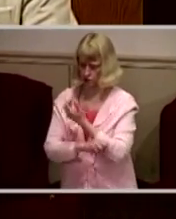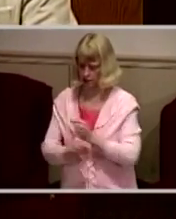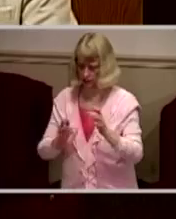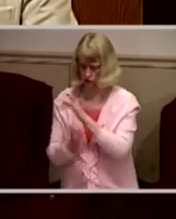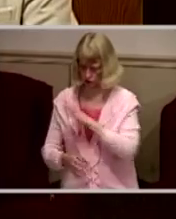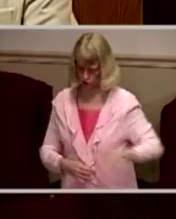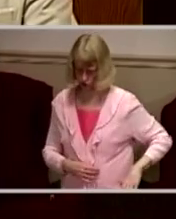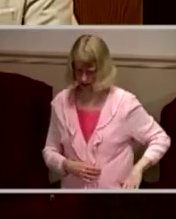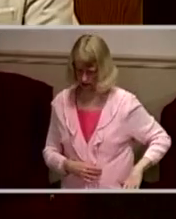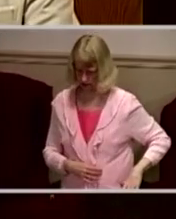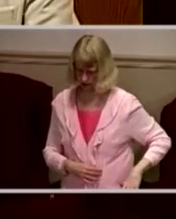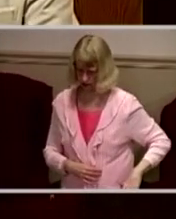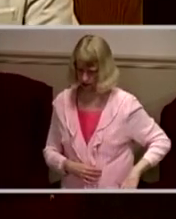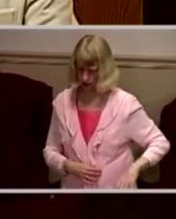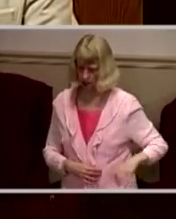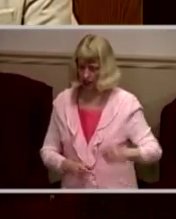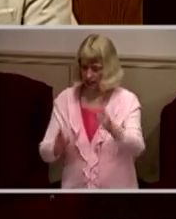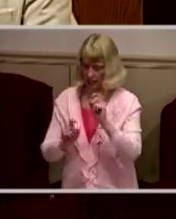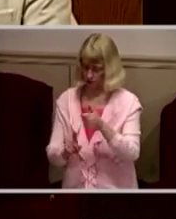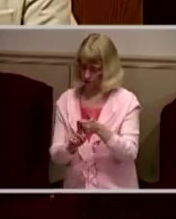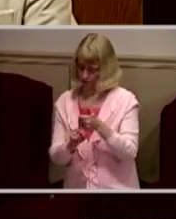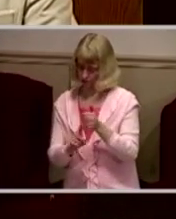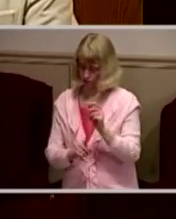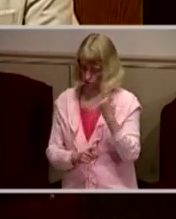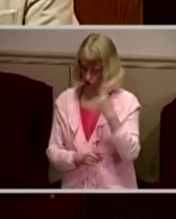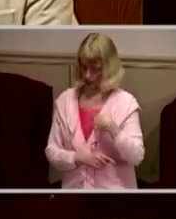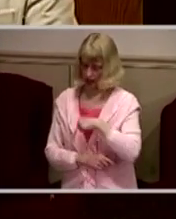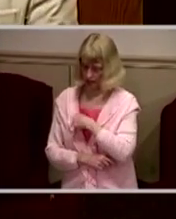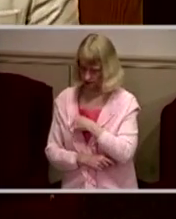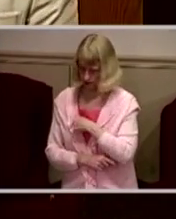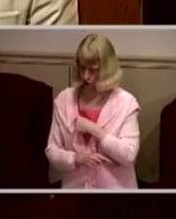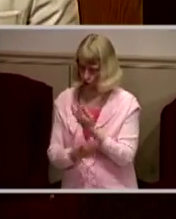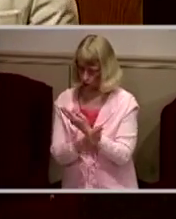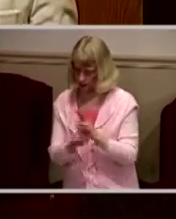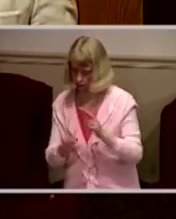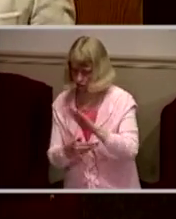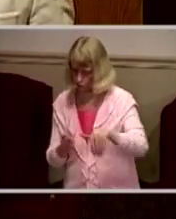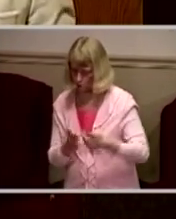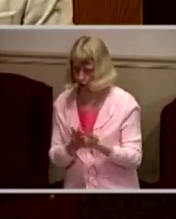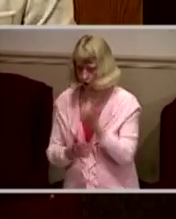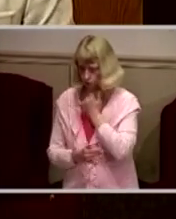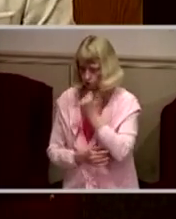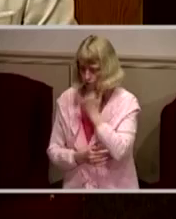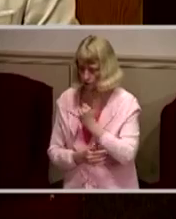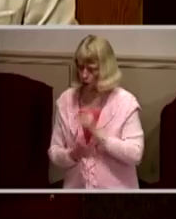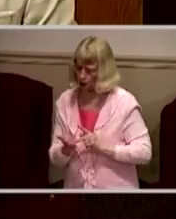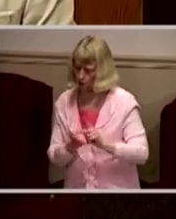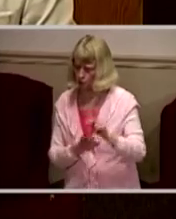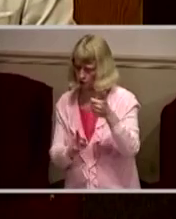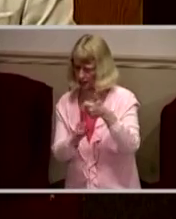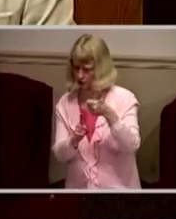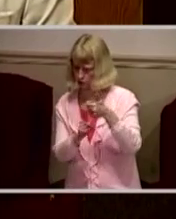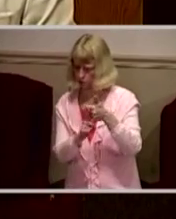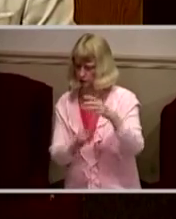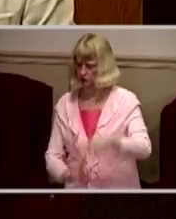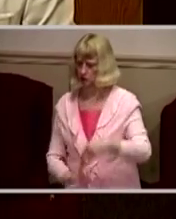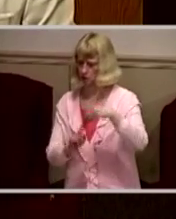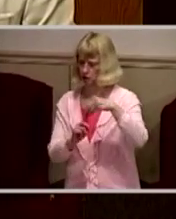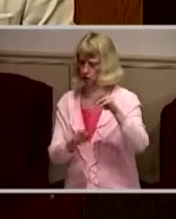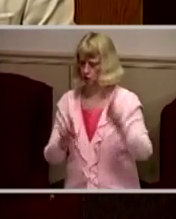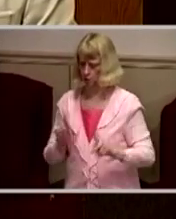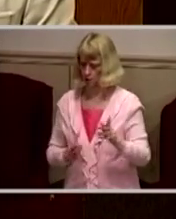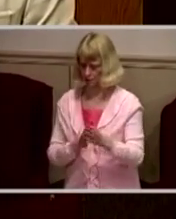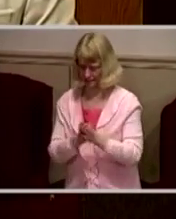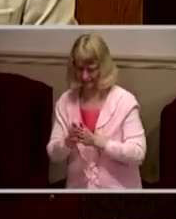our Savior Jesus Christ, who gave Himself for us, that He might redeem us from all iniquity and purify unto Himself